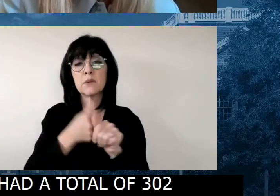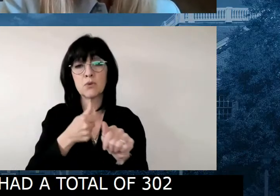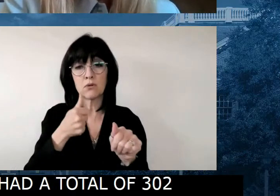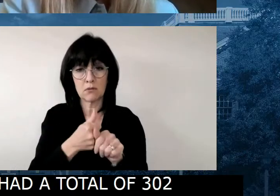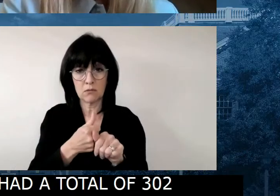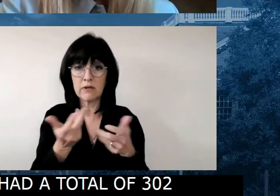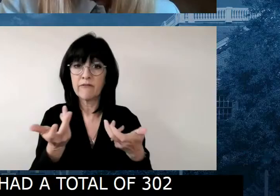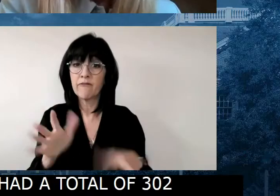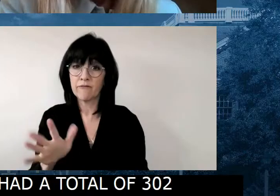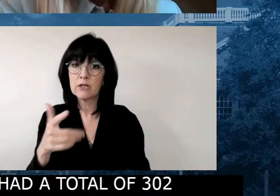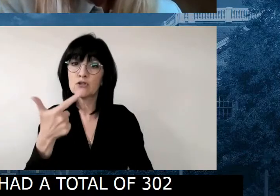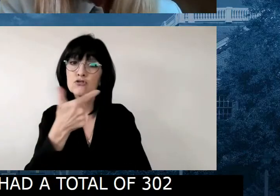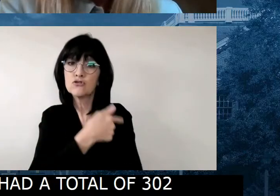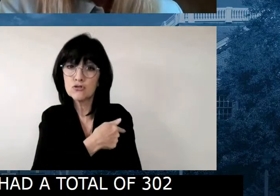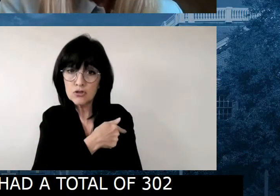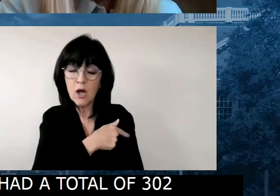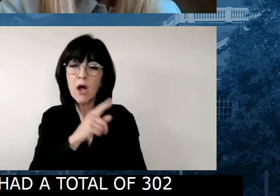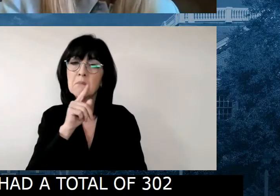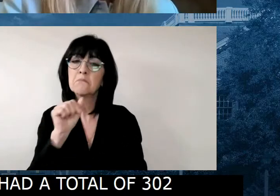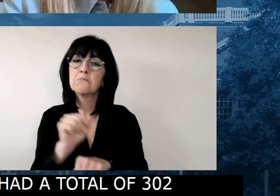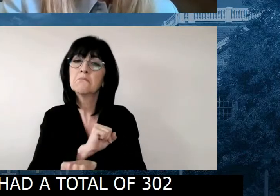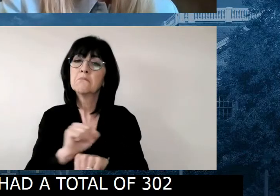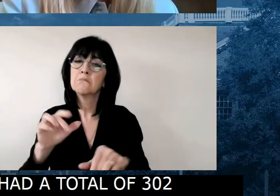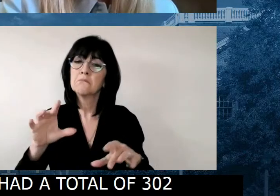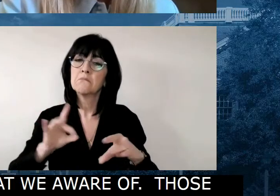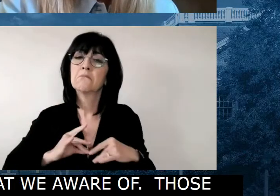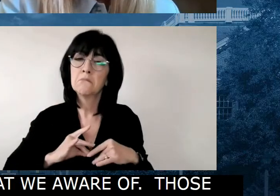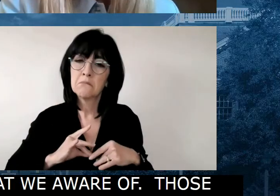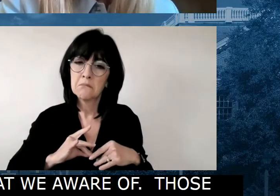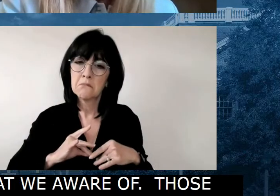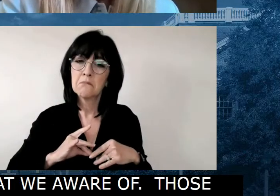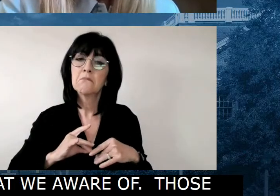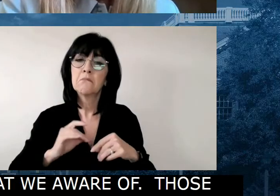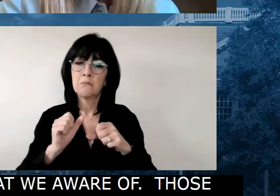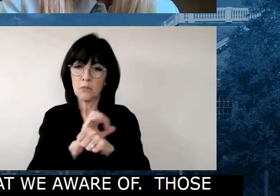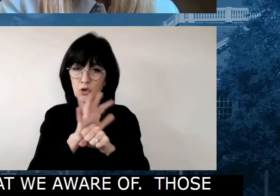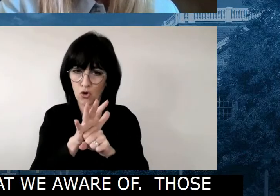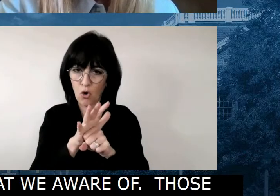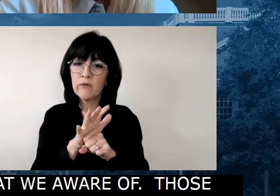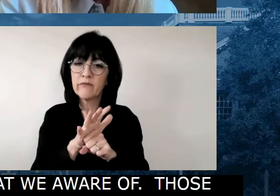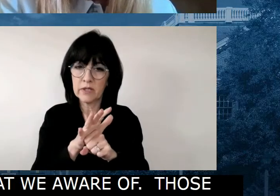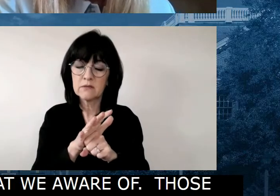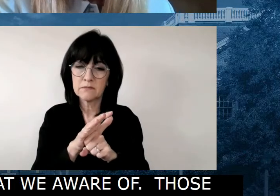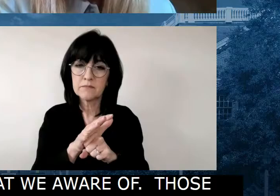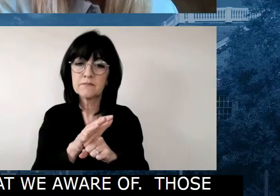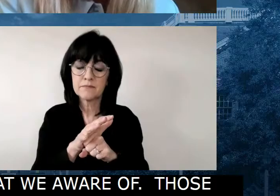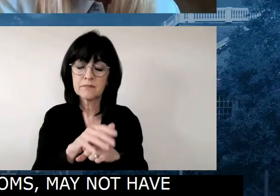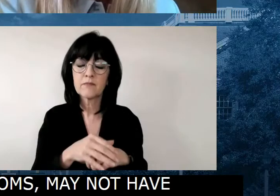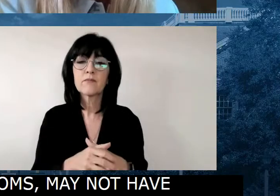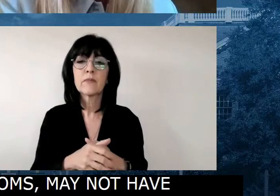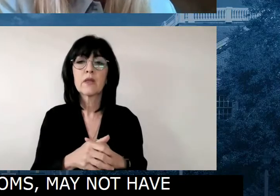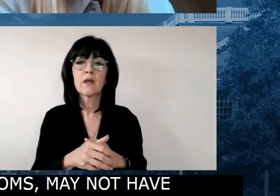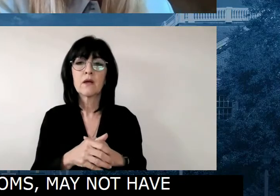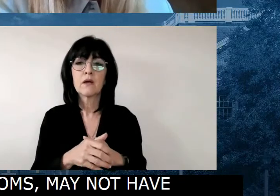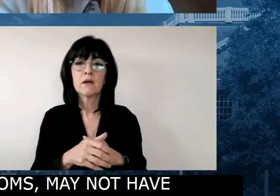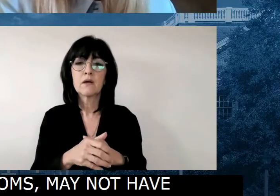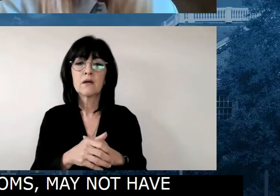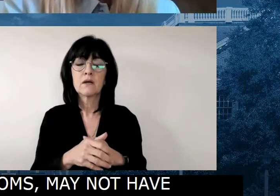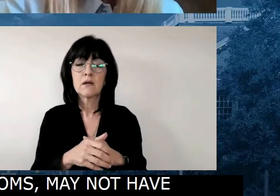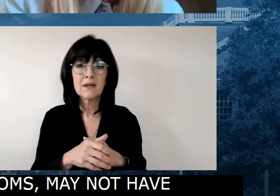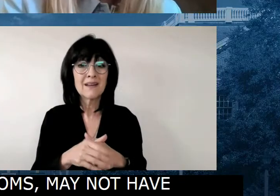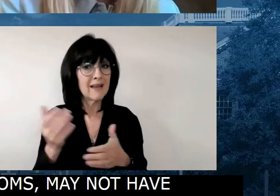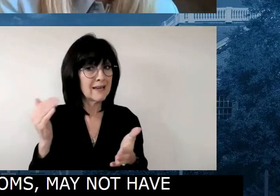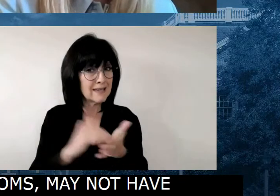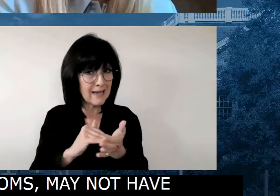may have symptoms, they may not have symptoms, but they've been fully vaccinated and then have become positive, which